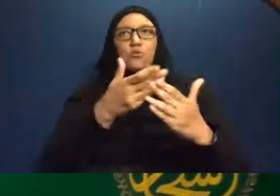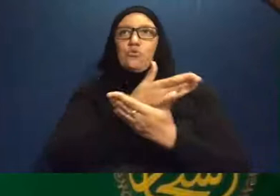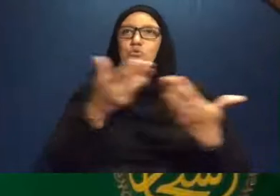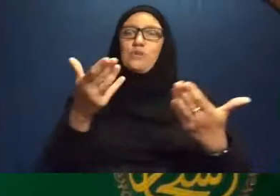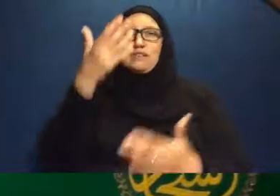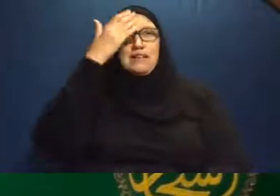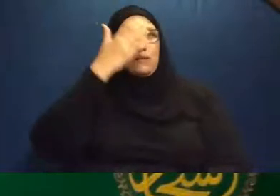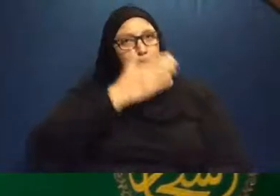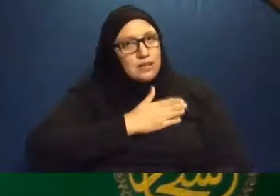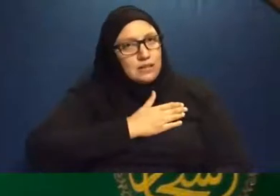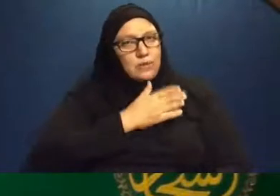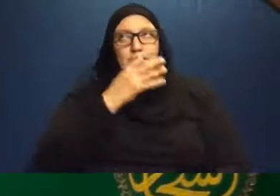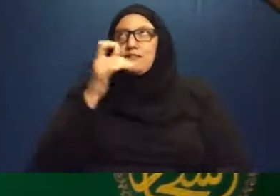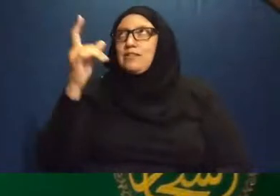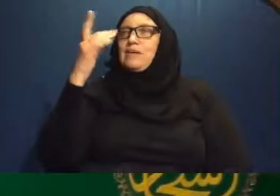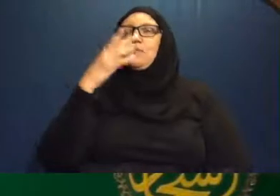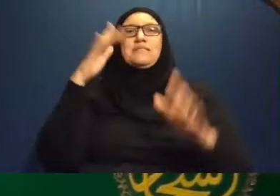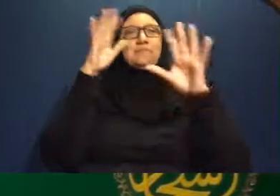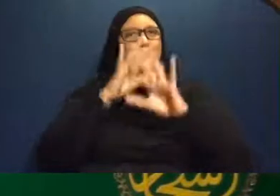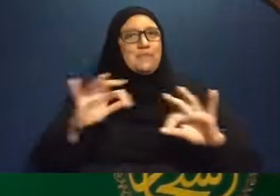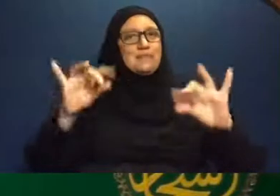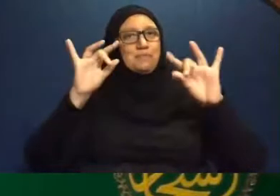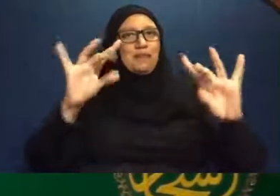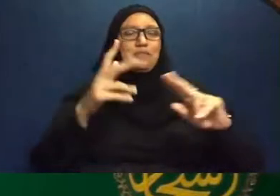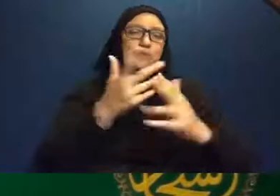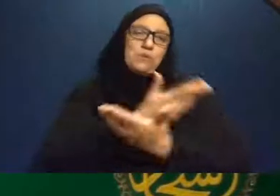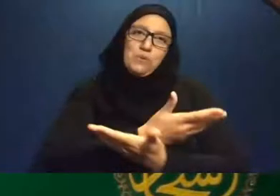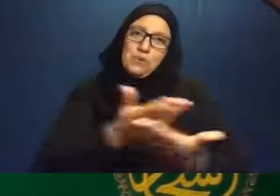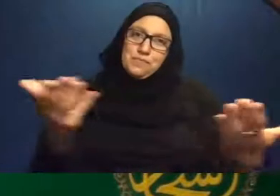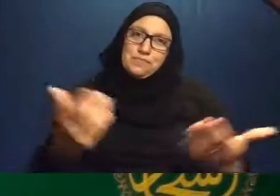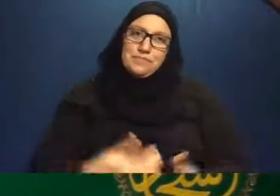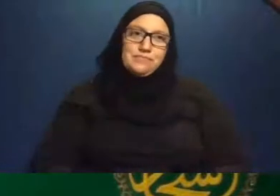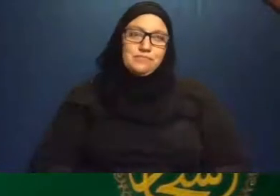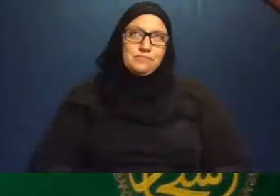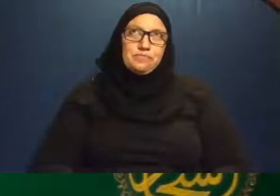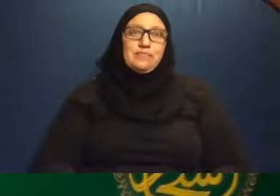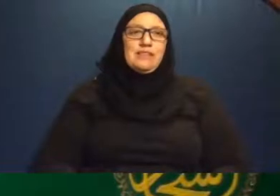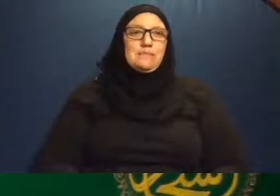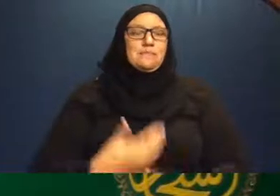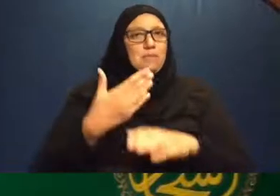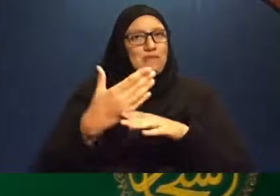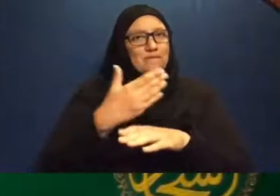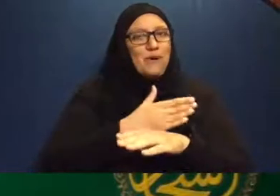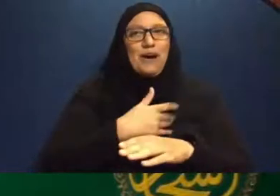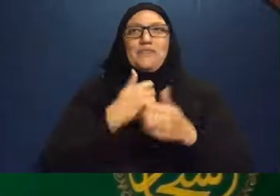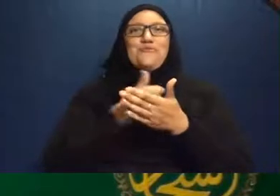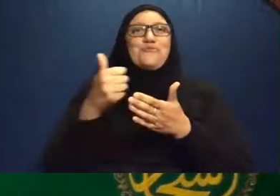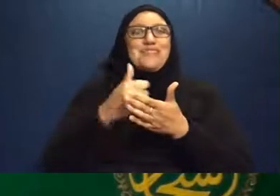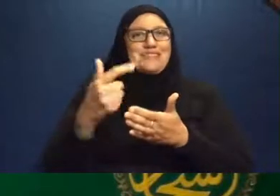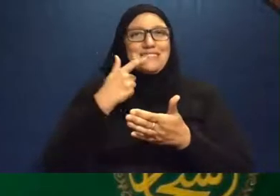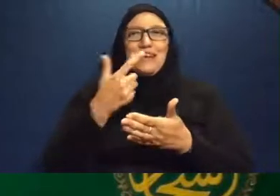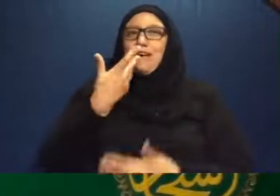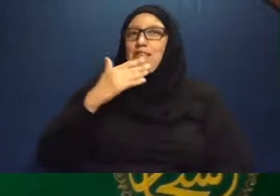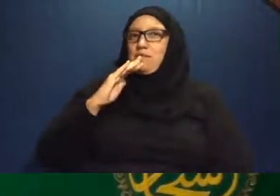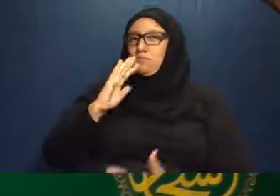Islam, Assalamu alaikum jami'an wa rahmatullahi wa barakatuh. Before I say the Alhamdulillah that I